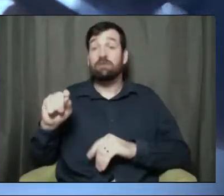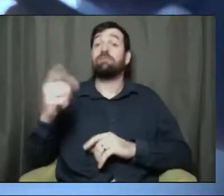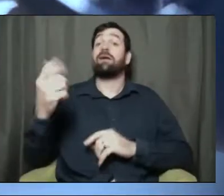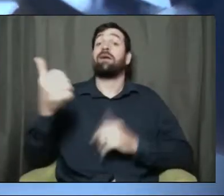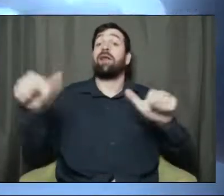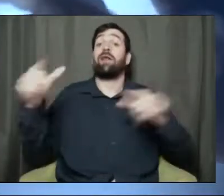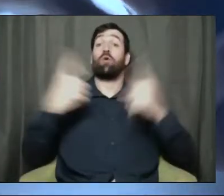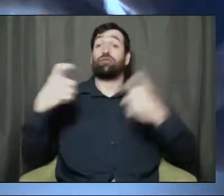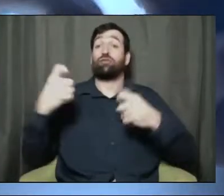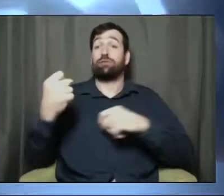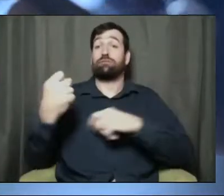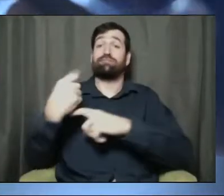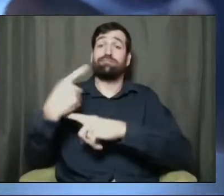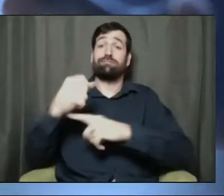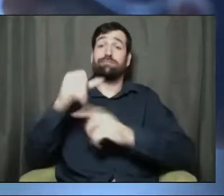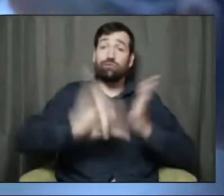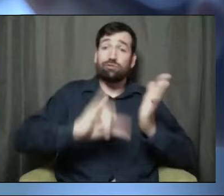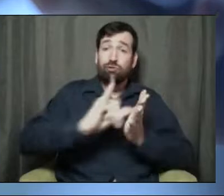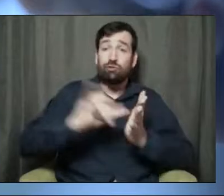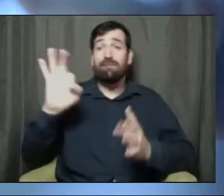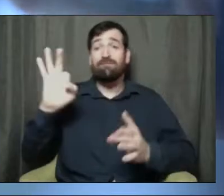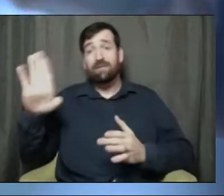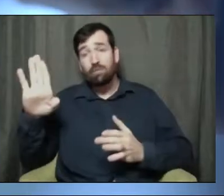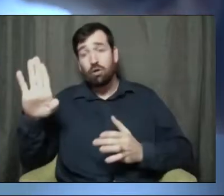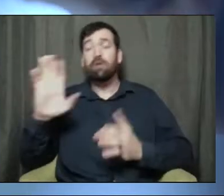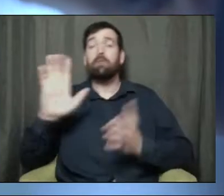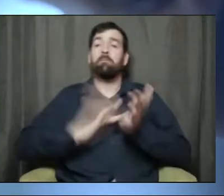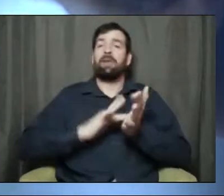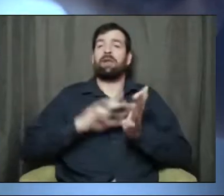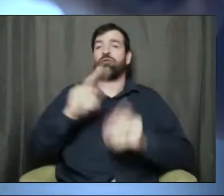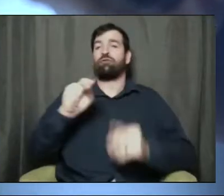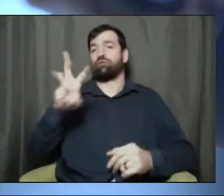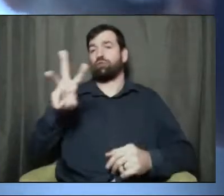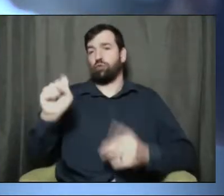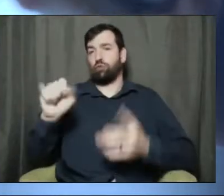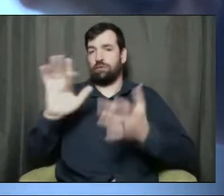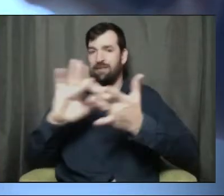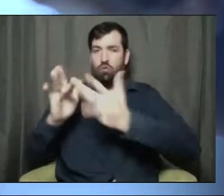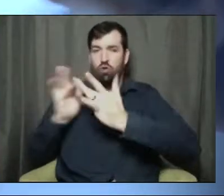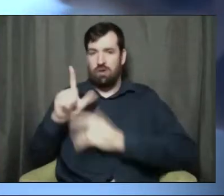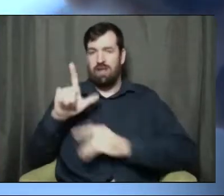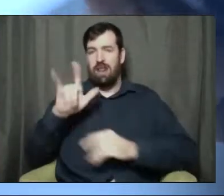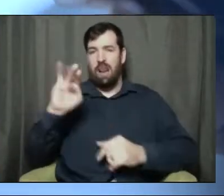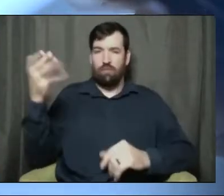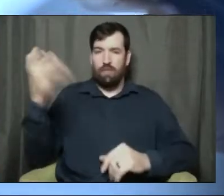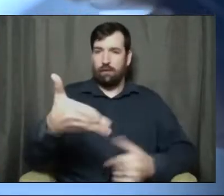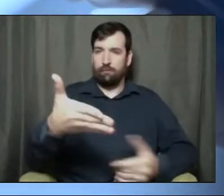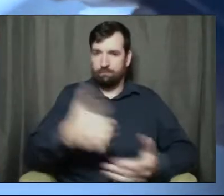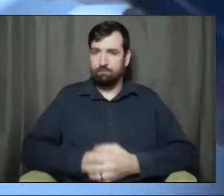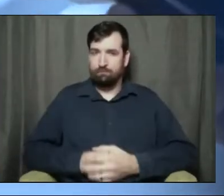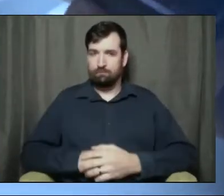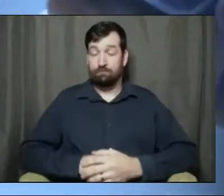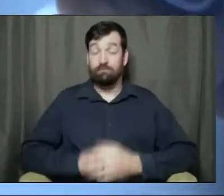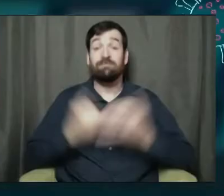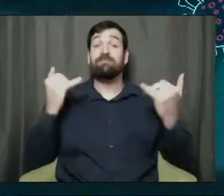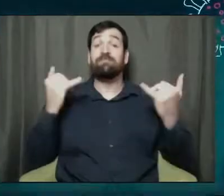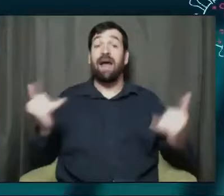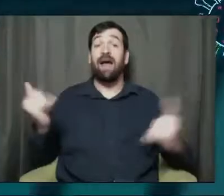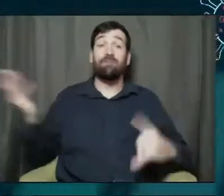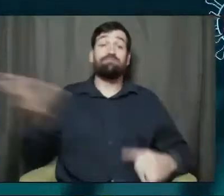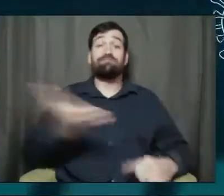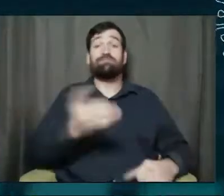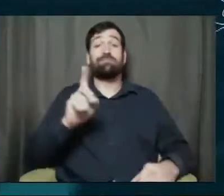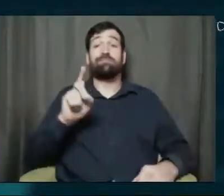on YouTube, Facebook, and the Medical News Network, and on Twitter. You can find links to those right there on your screen. All right, now let's get to Dr. Dana Hawkinson,